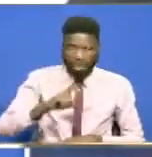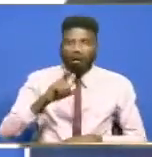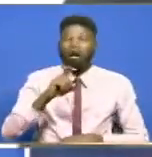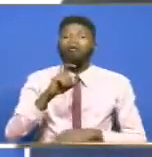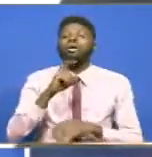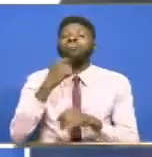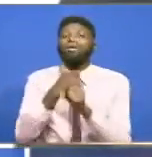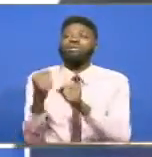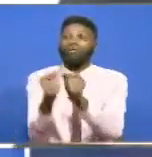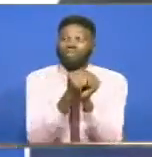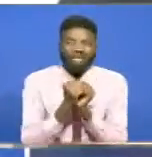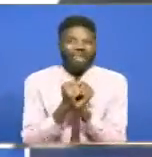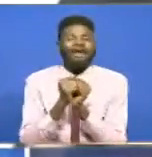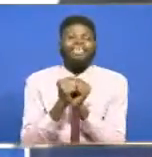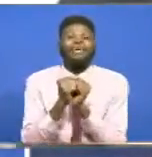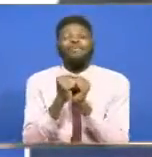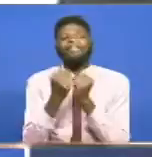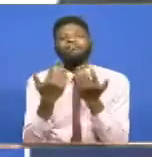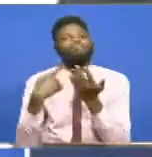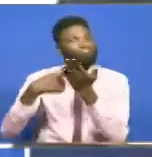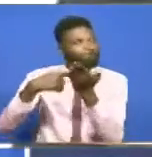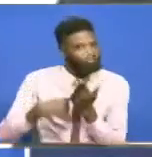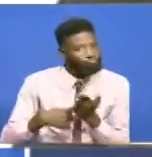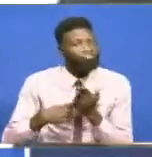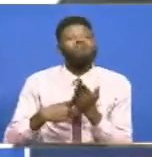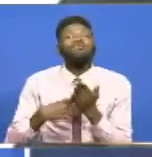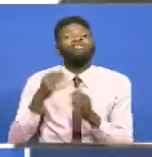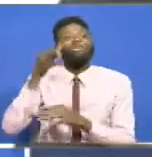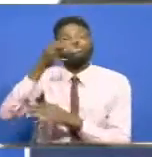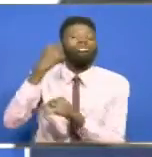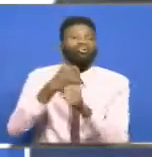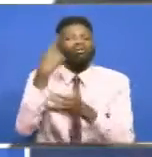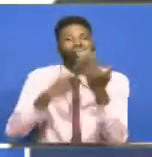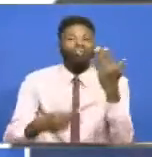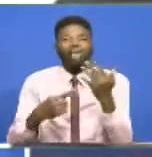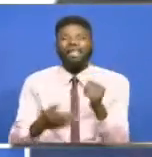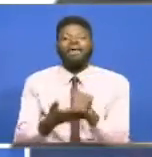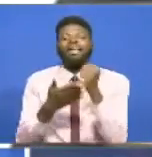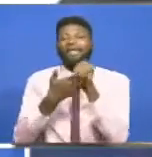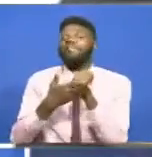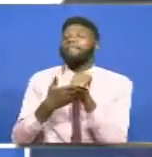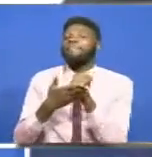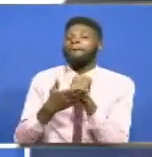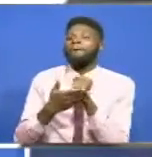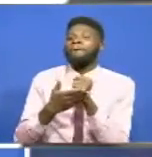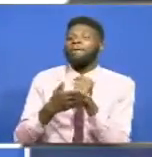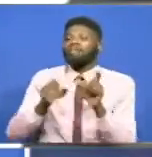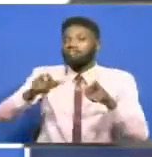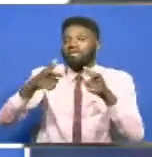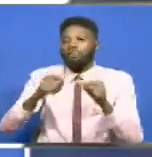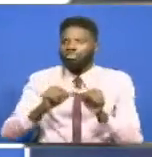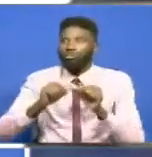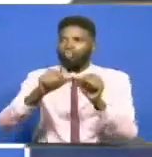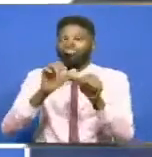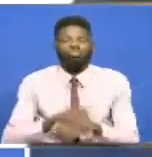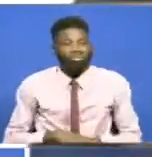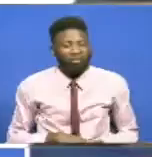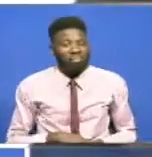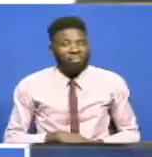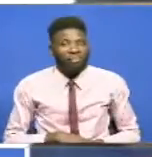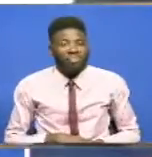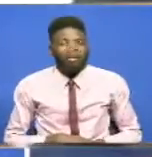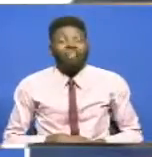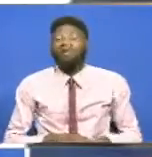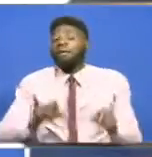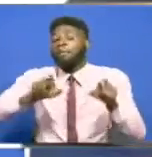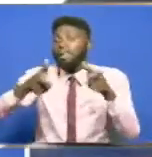and what they need to do in order for the industry to survive. I mean, the media is a significant central player in